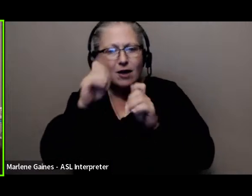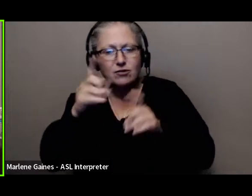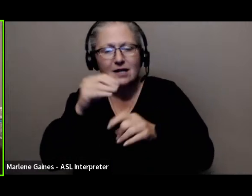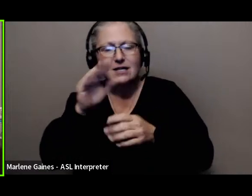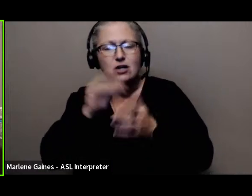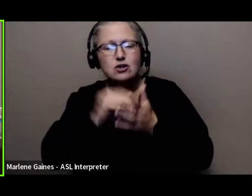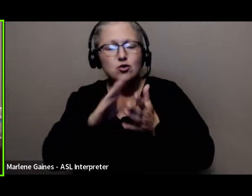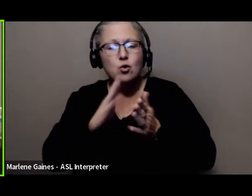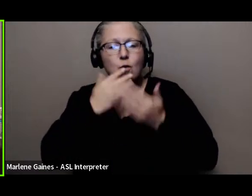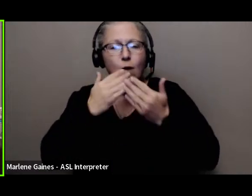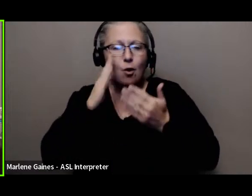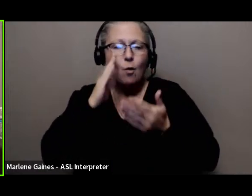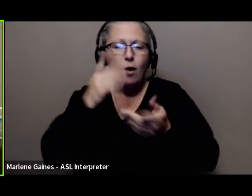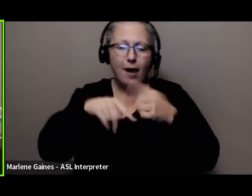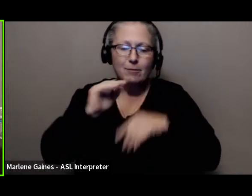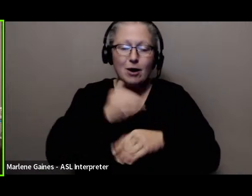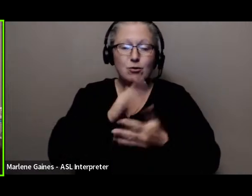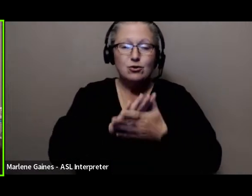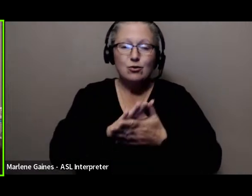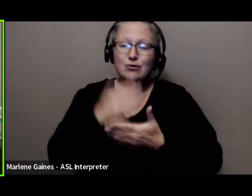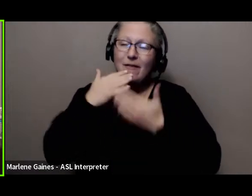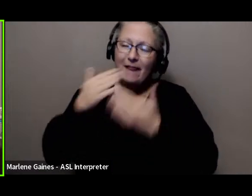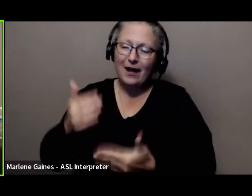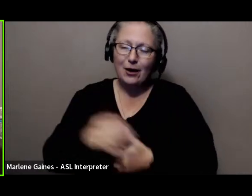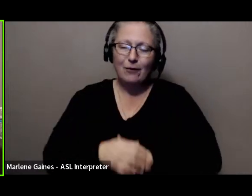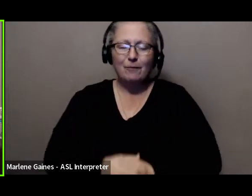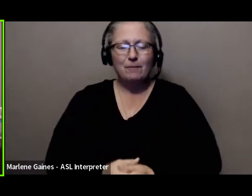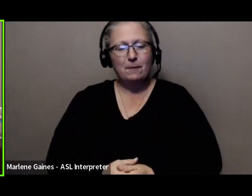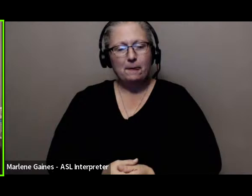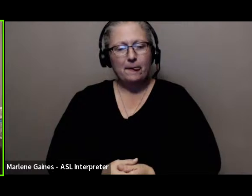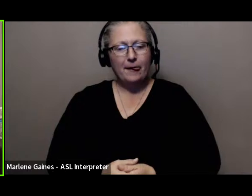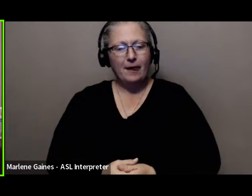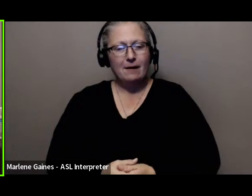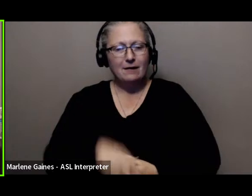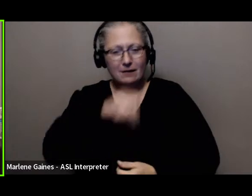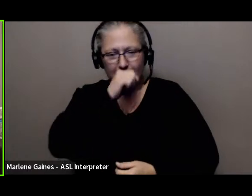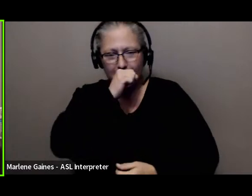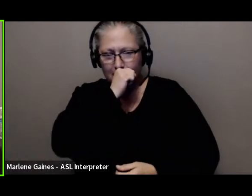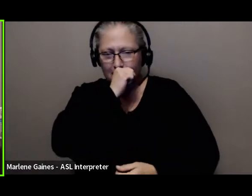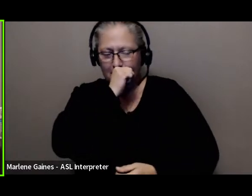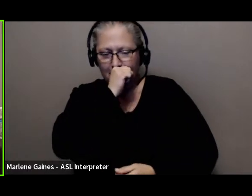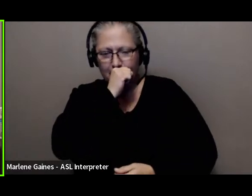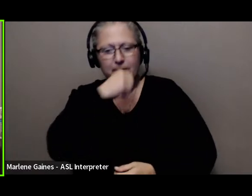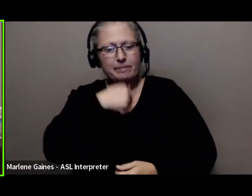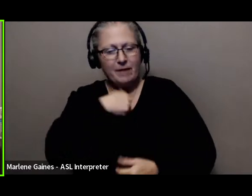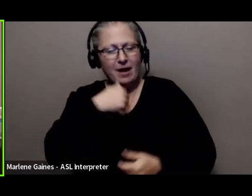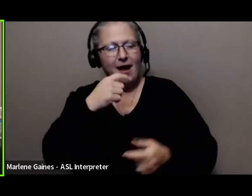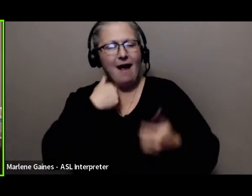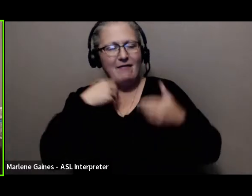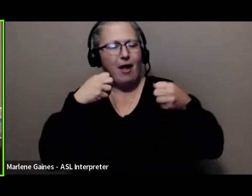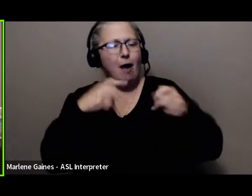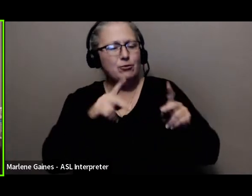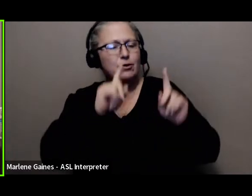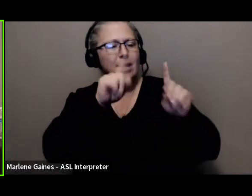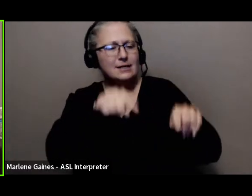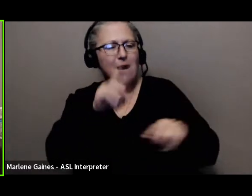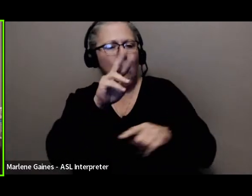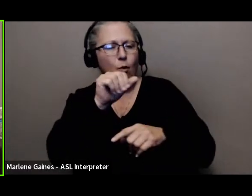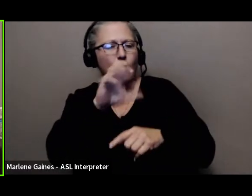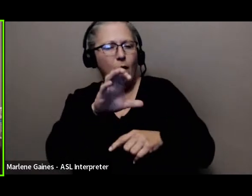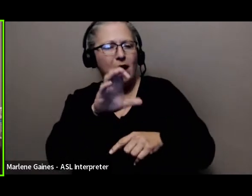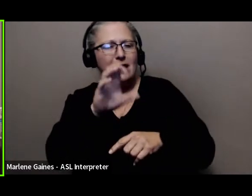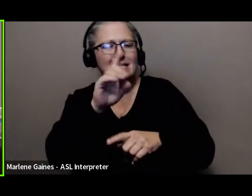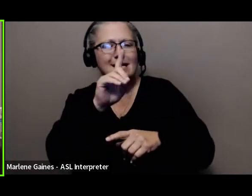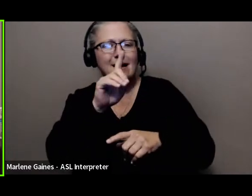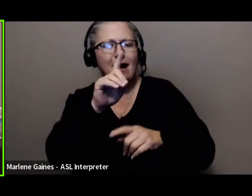wellness that will be coming to our school. So thank you. Yeah, I had the opportunity to attend one of WASC's